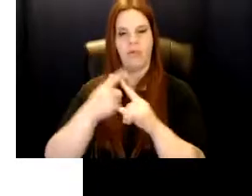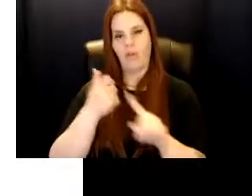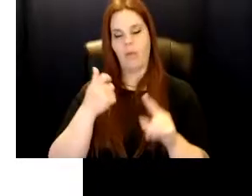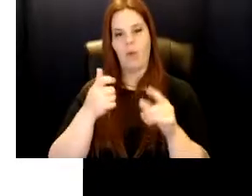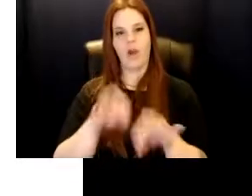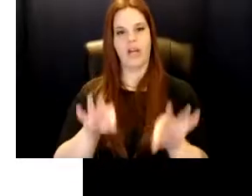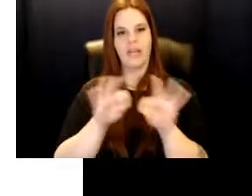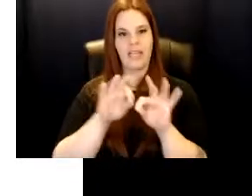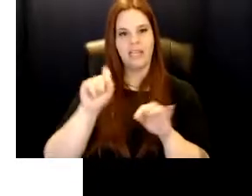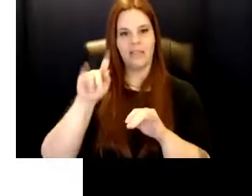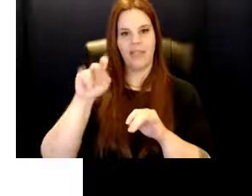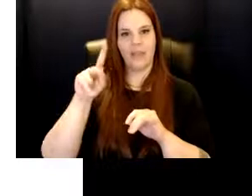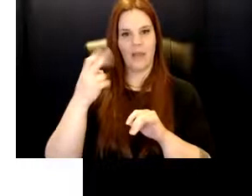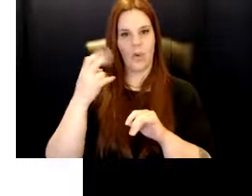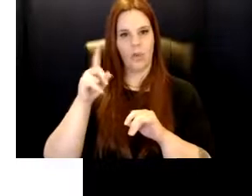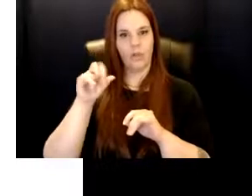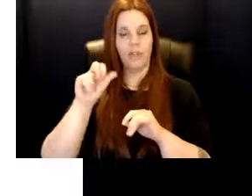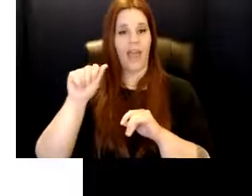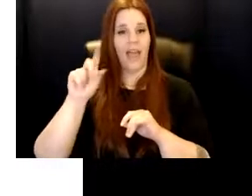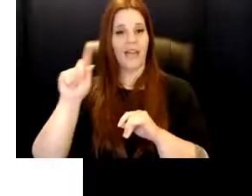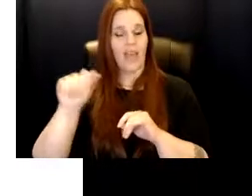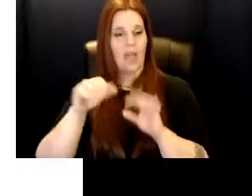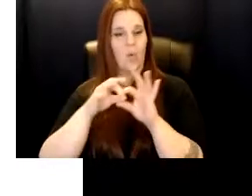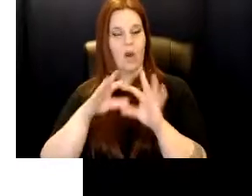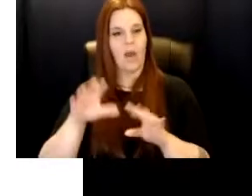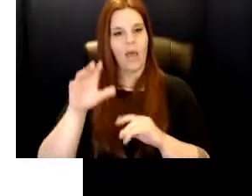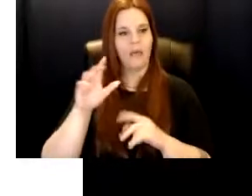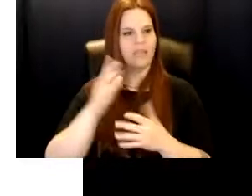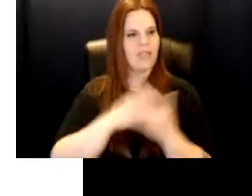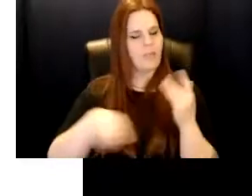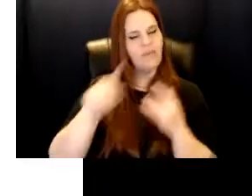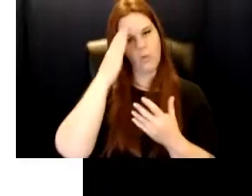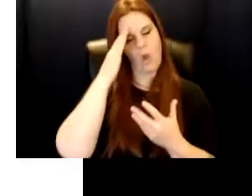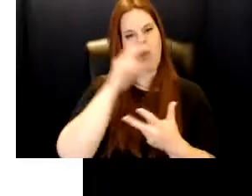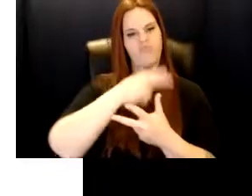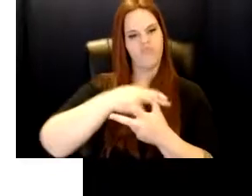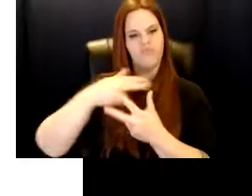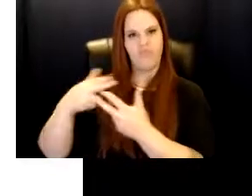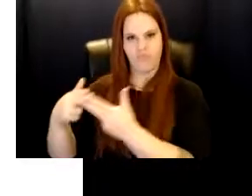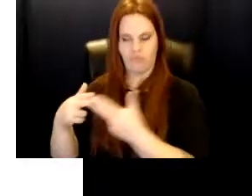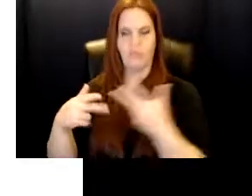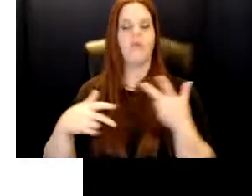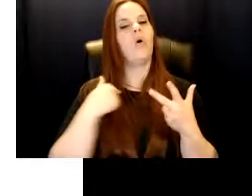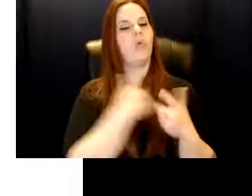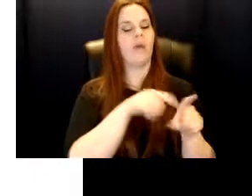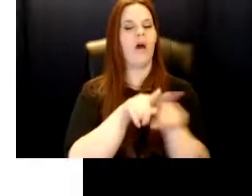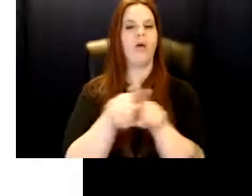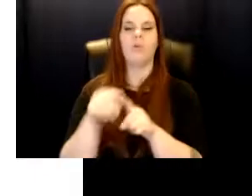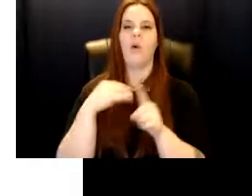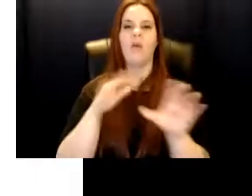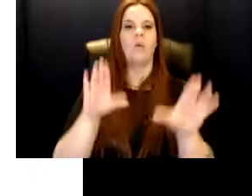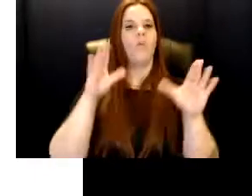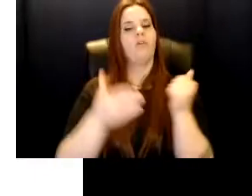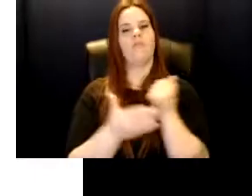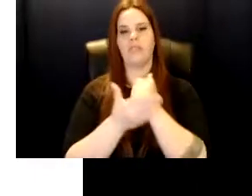ADA coordinators. Some of you may know, Ali Everett, Lainey Davidson, and Kristen Darmody. We also had wonderful